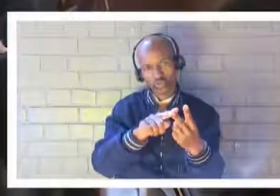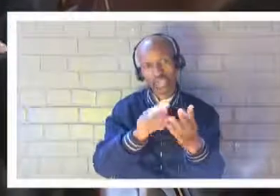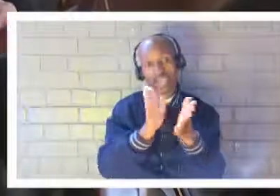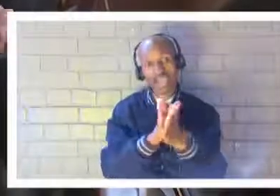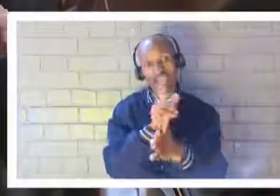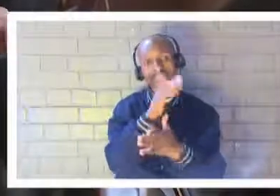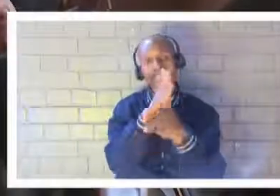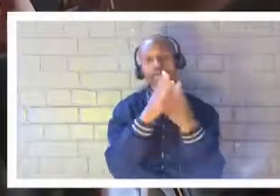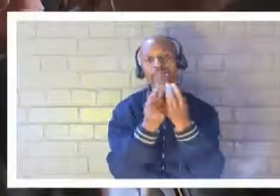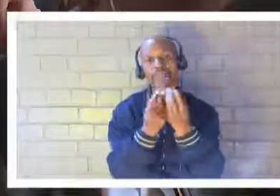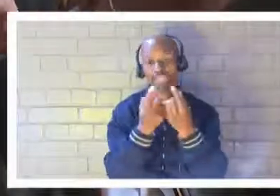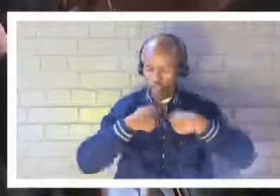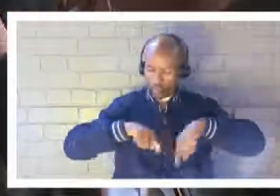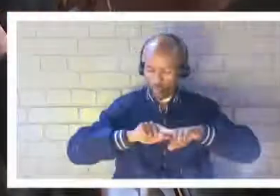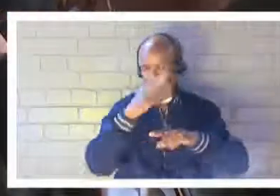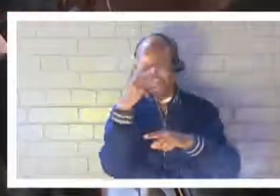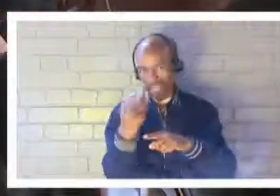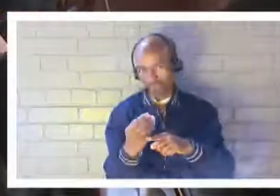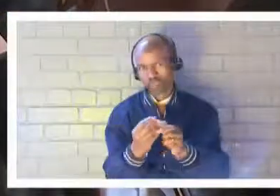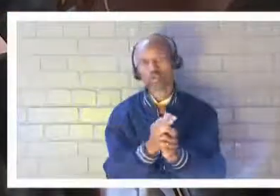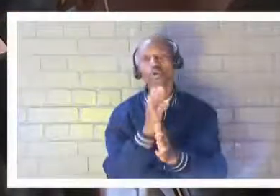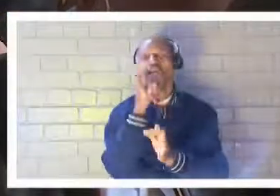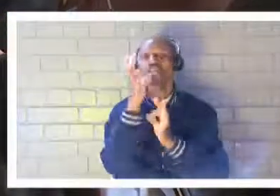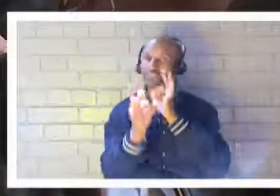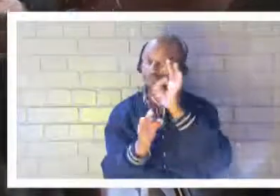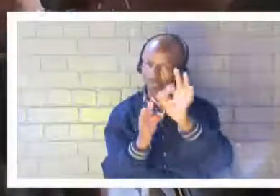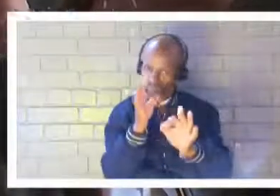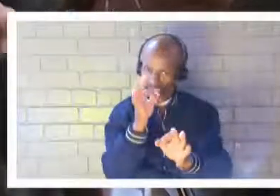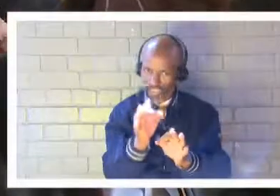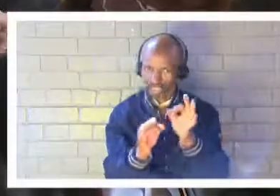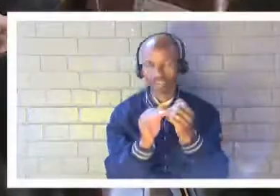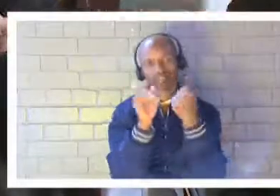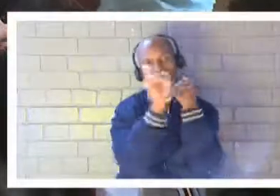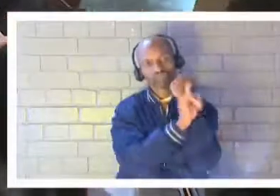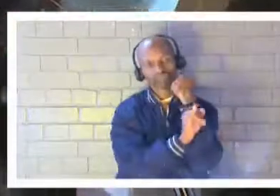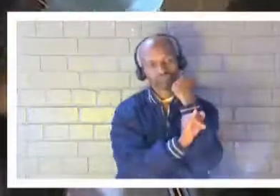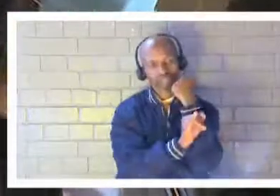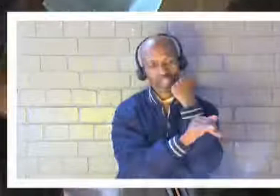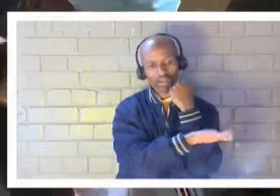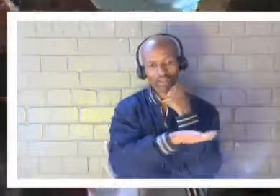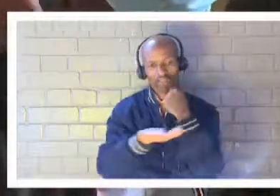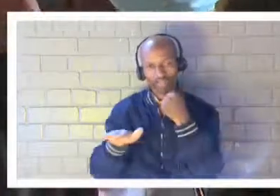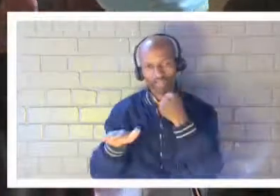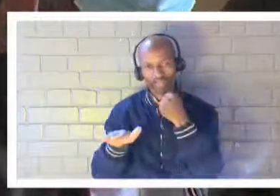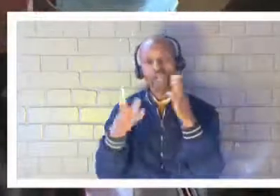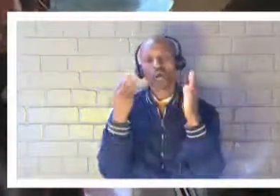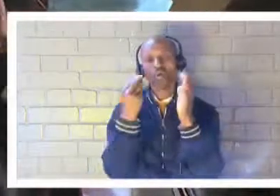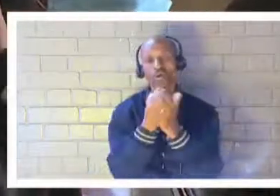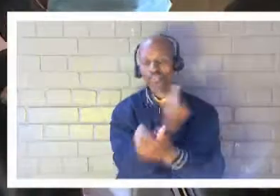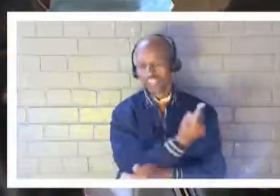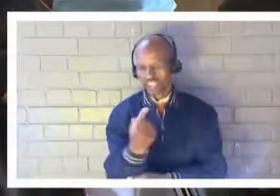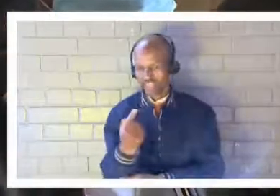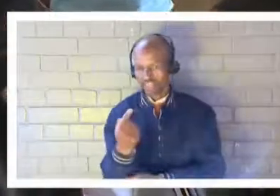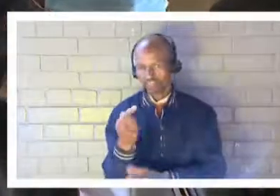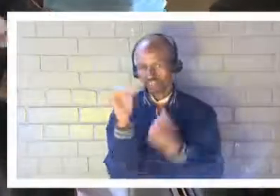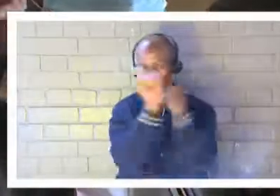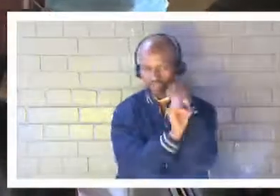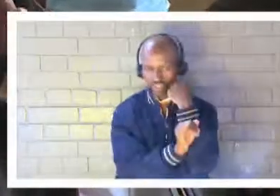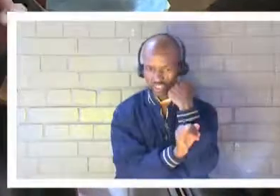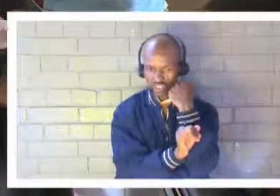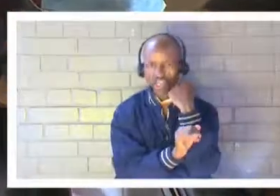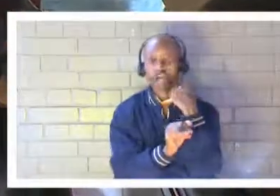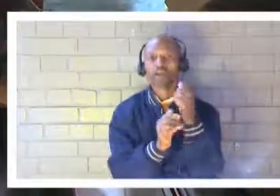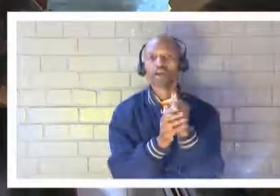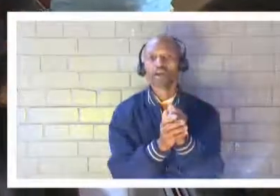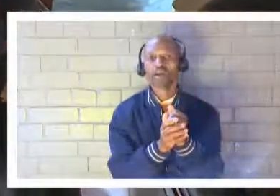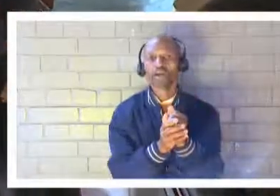And that's something that we will have to address at the institution level, with each and every institution,